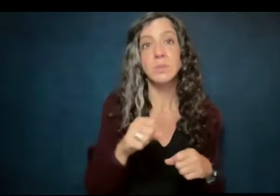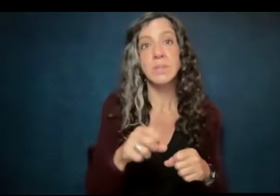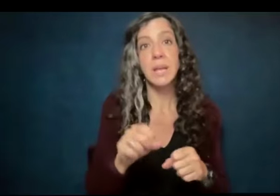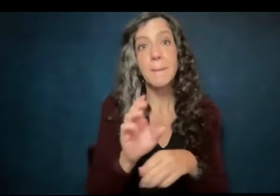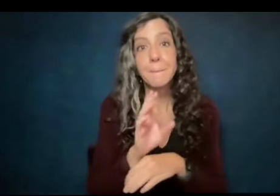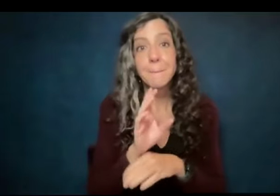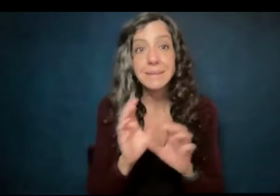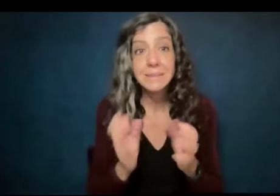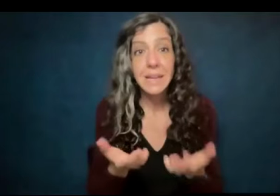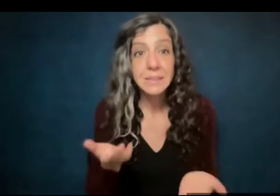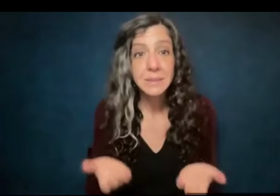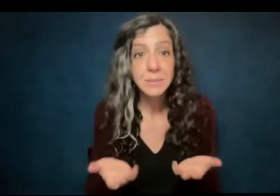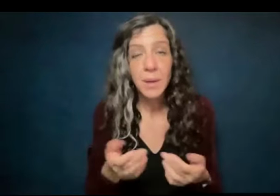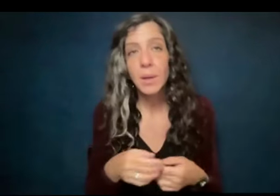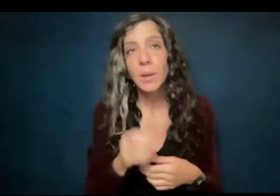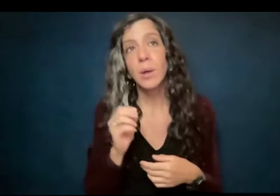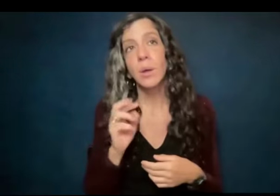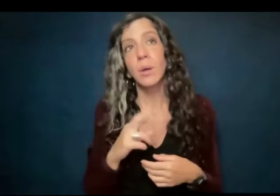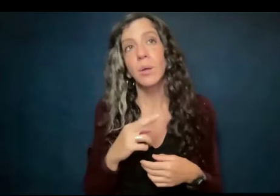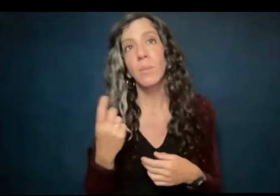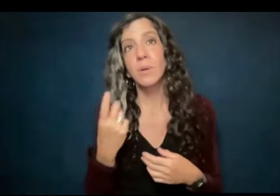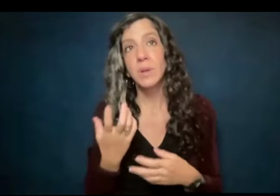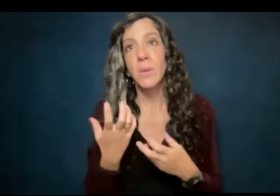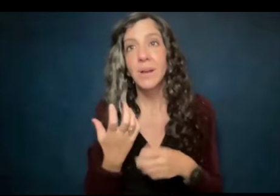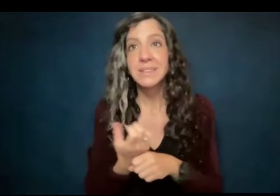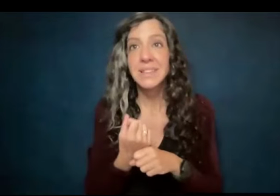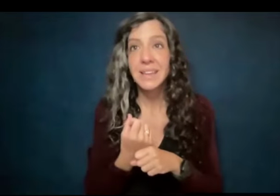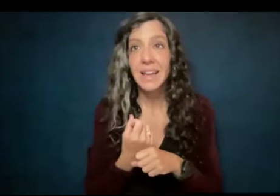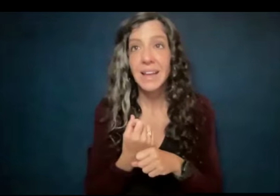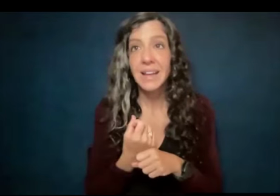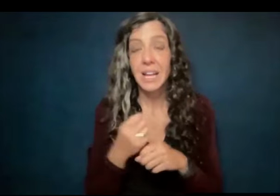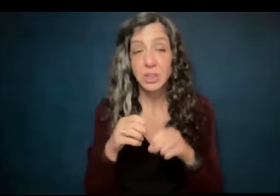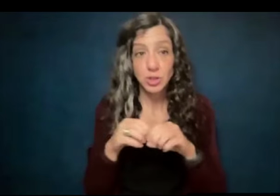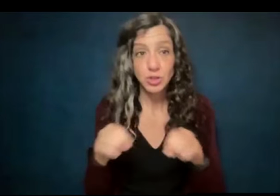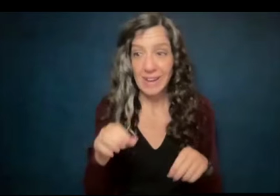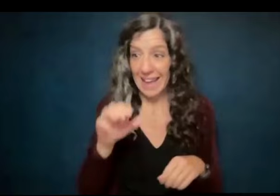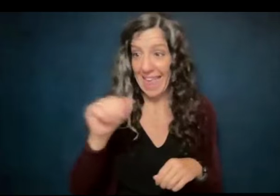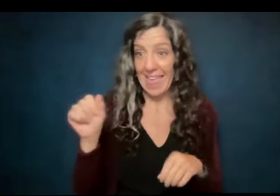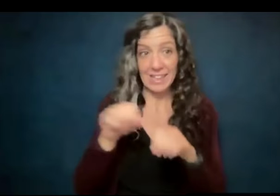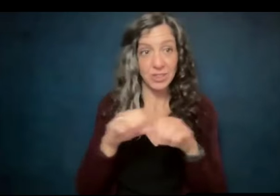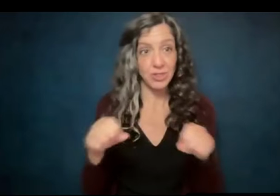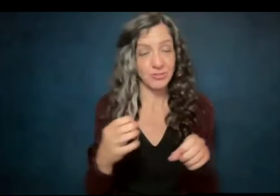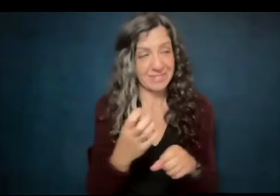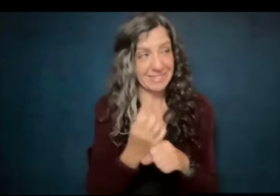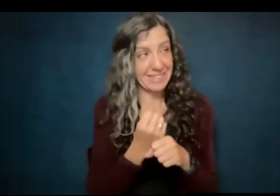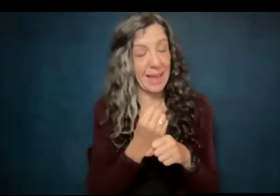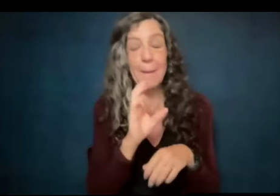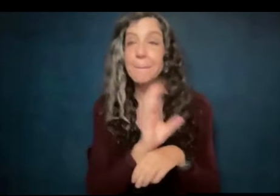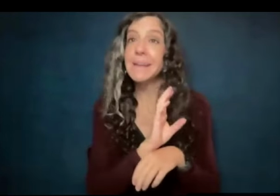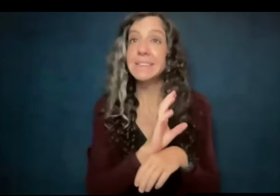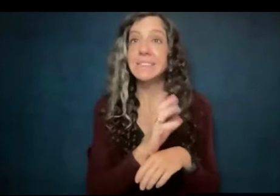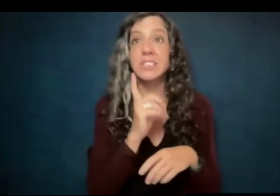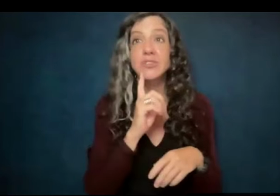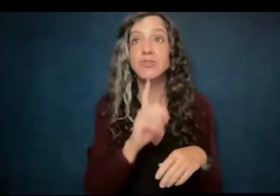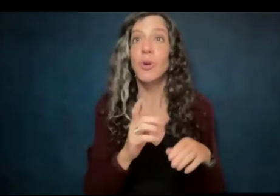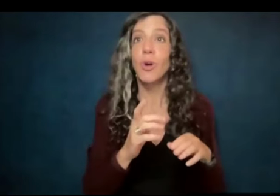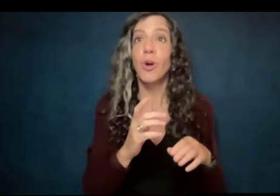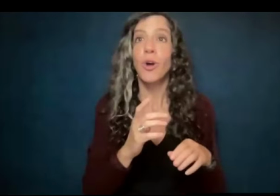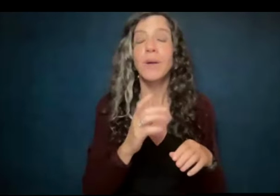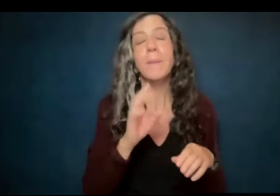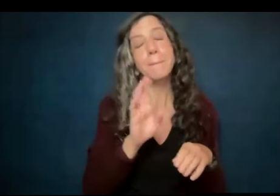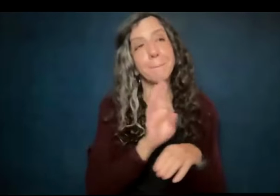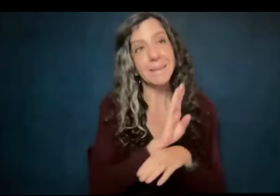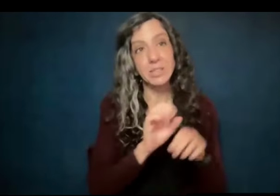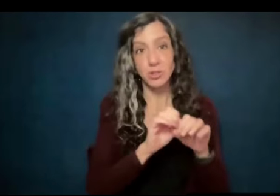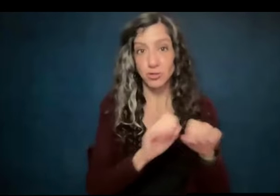or somebody wants to take get an AA degree, right, and receive a business degree to help them run their business.